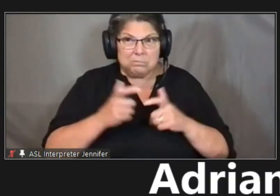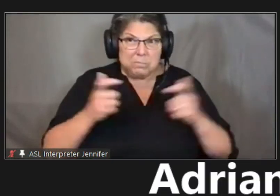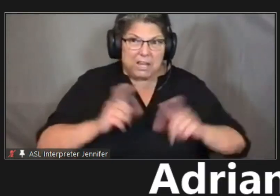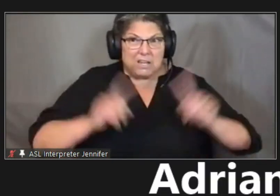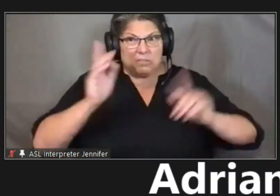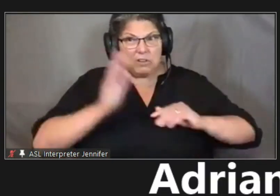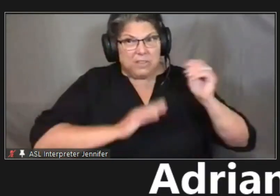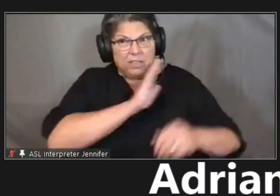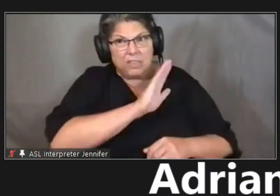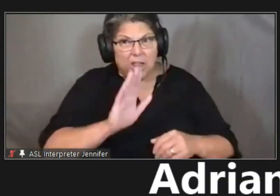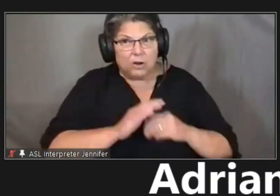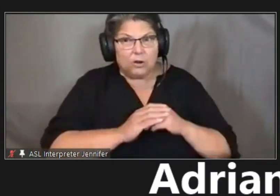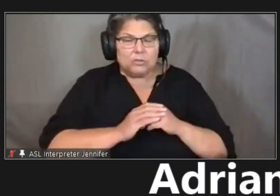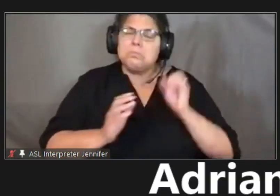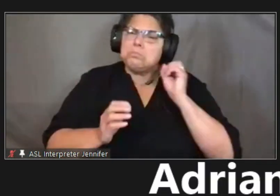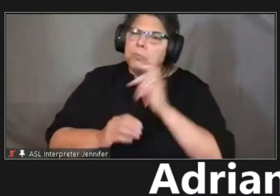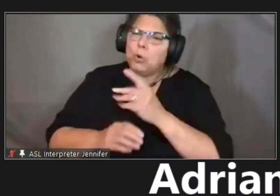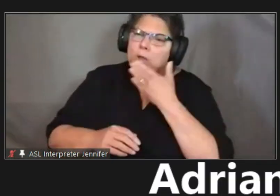Thank you.